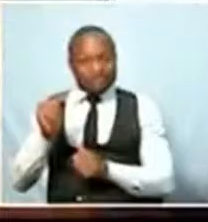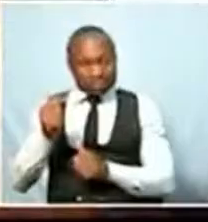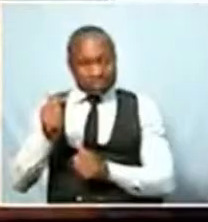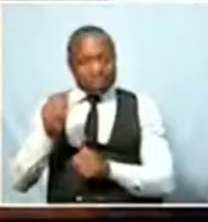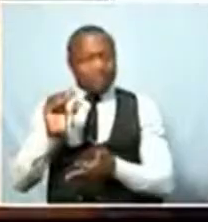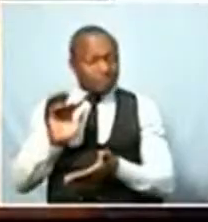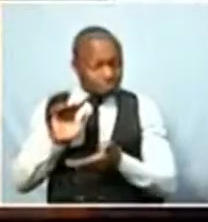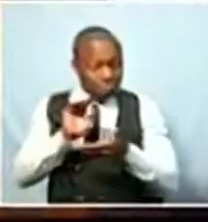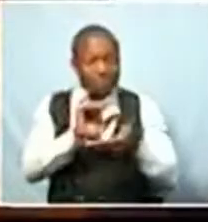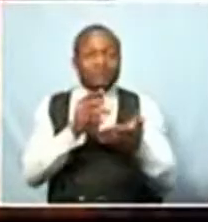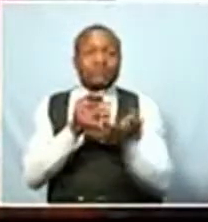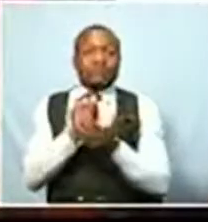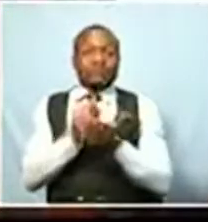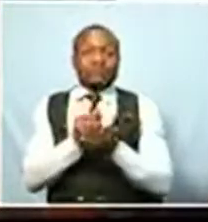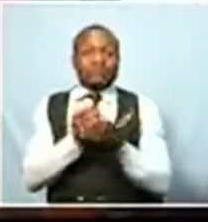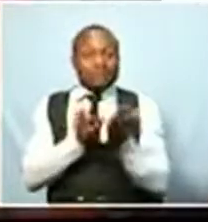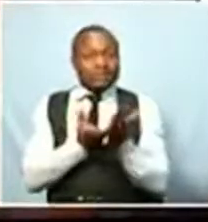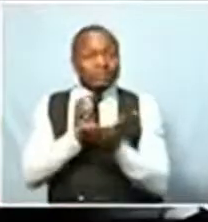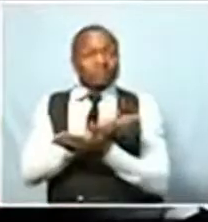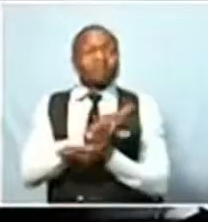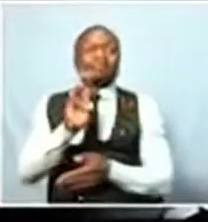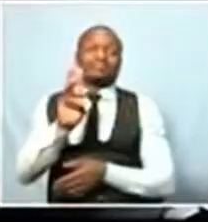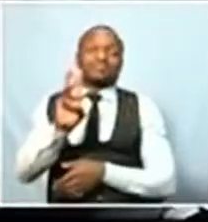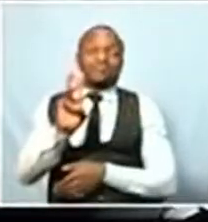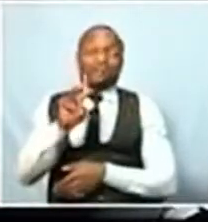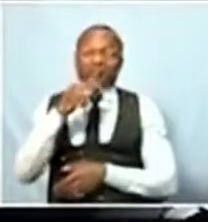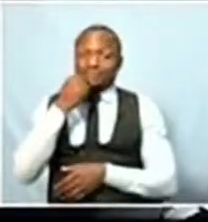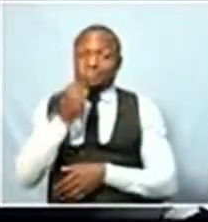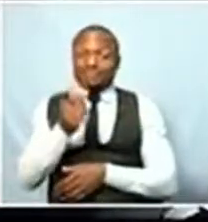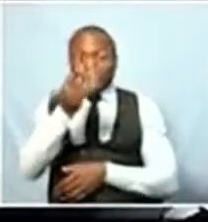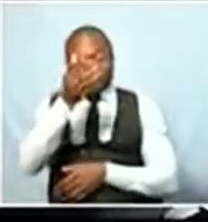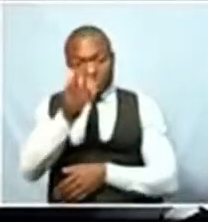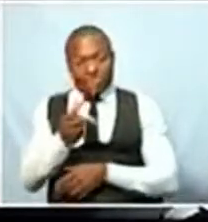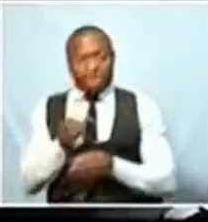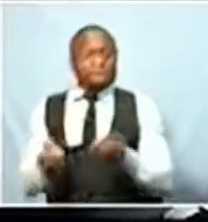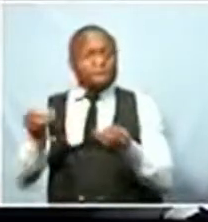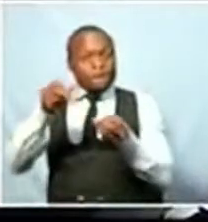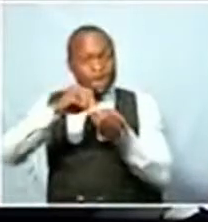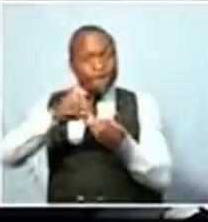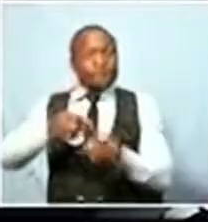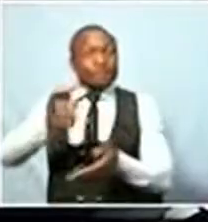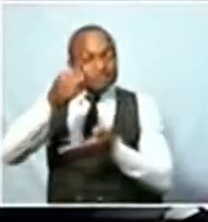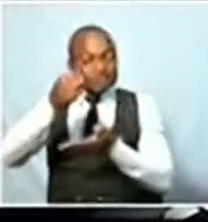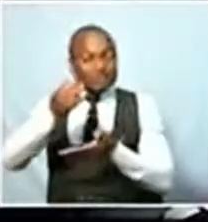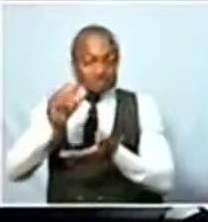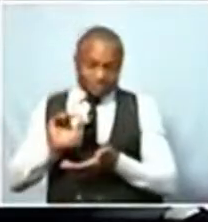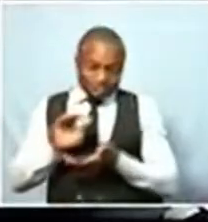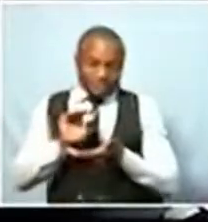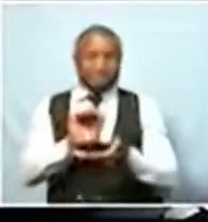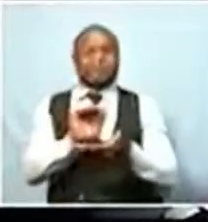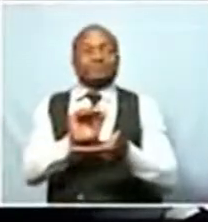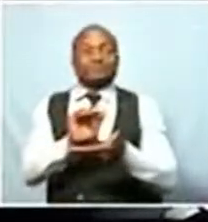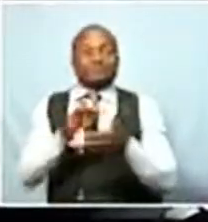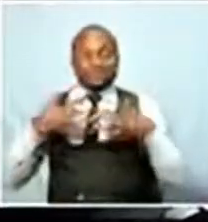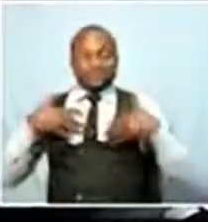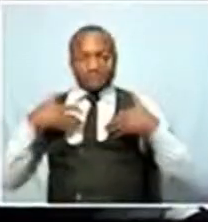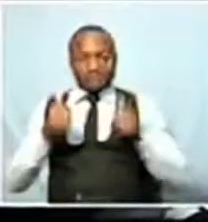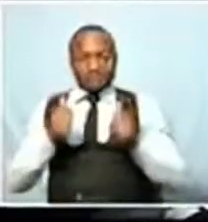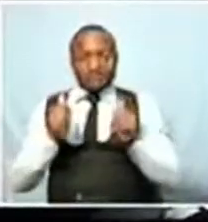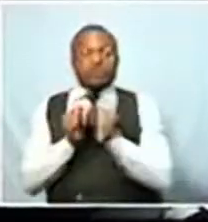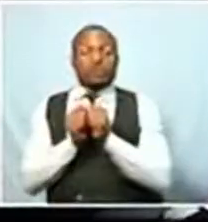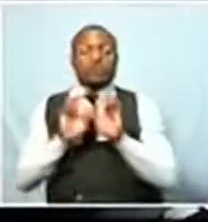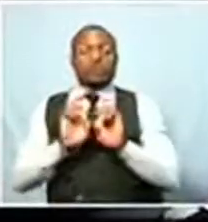money, especially on page 6, where you have said there is an increase in budget allocation, especially in health and